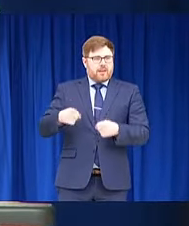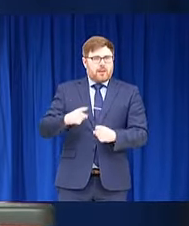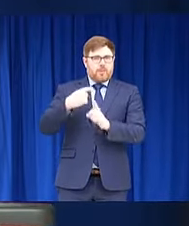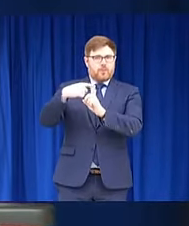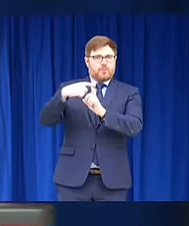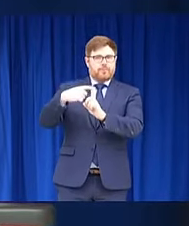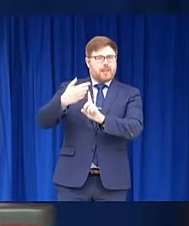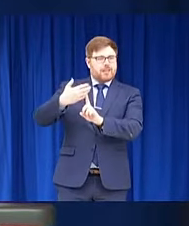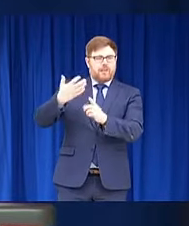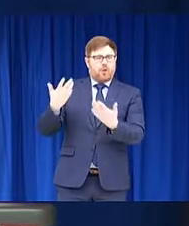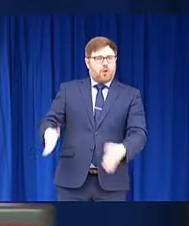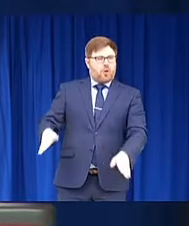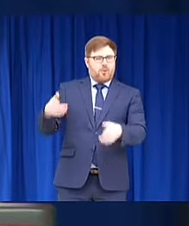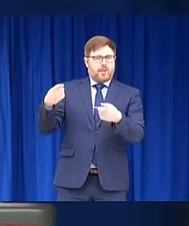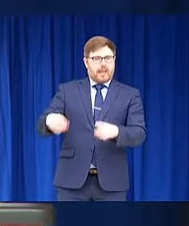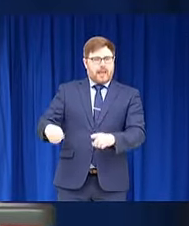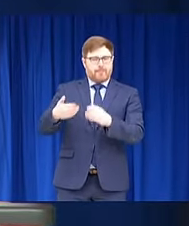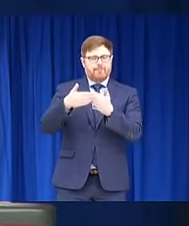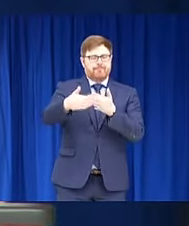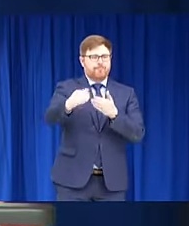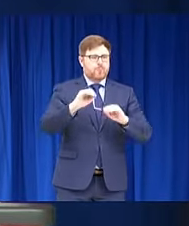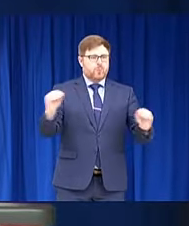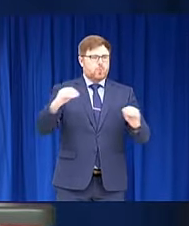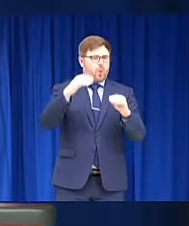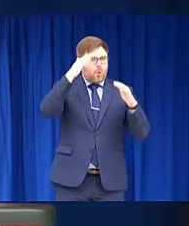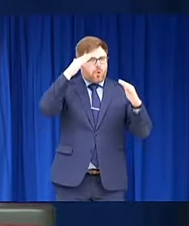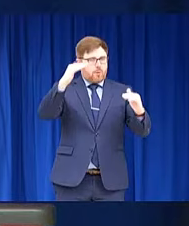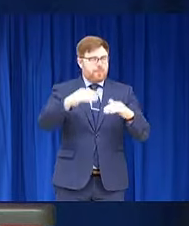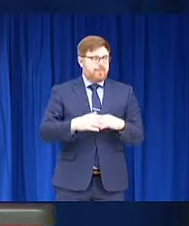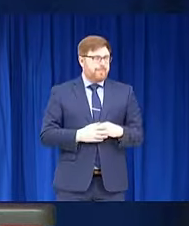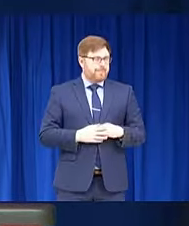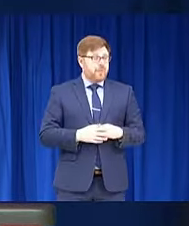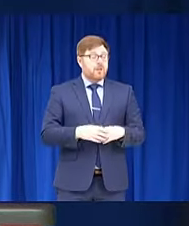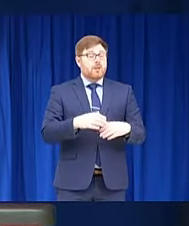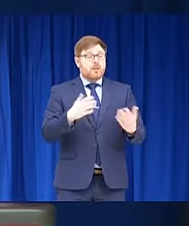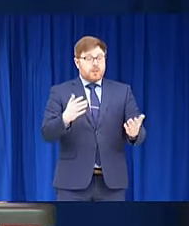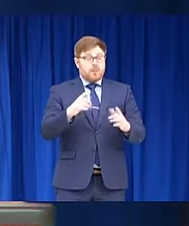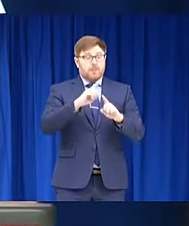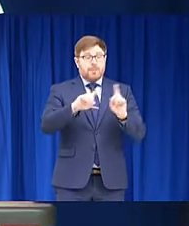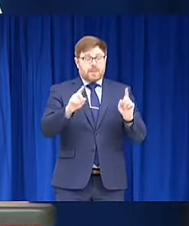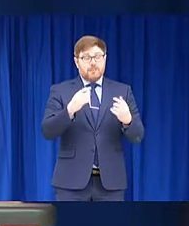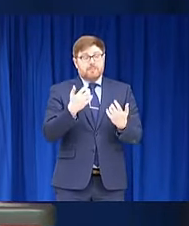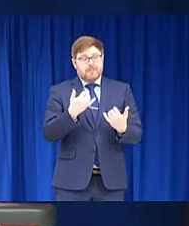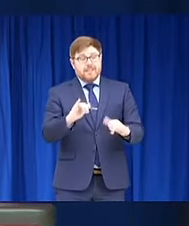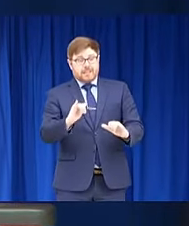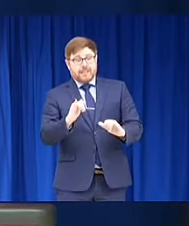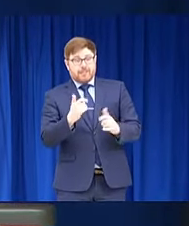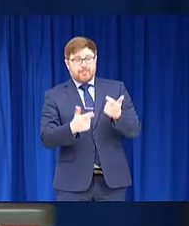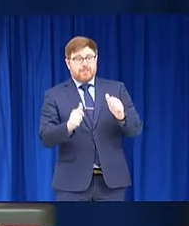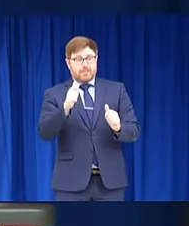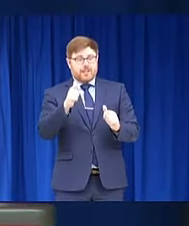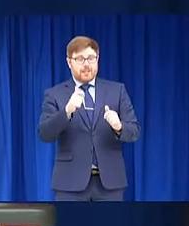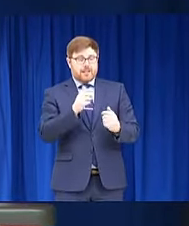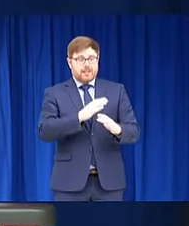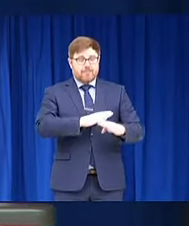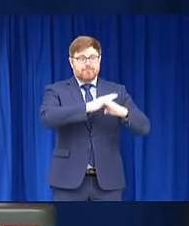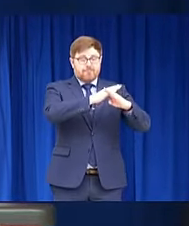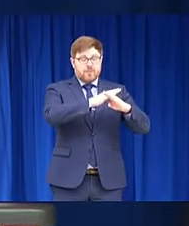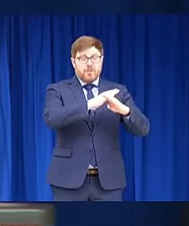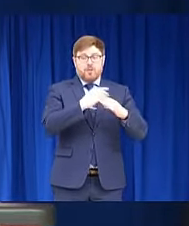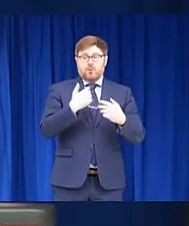Coming out to myself was the most basic hurdle, but still the biggest one. Ironically, a Navy deployment to